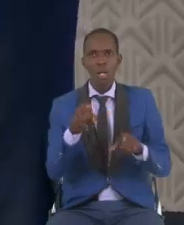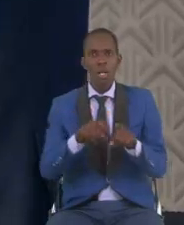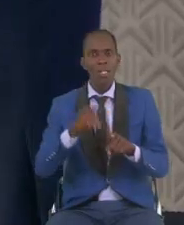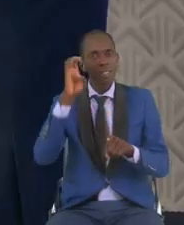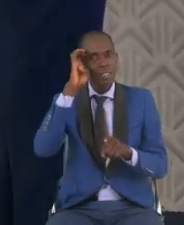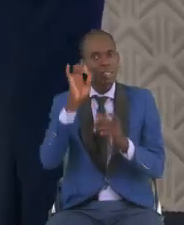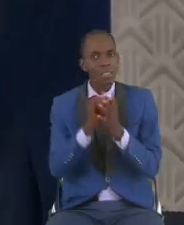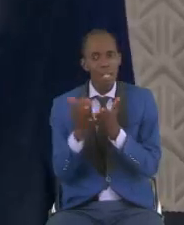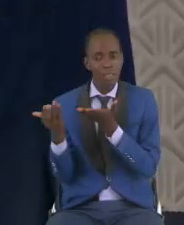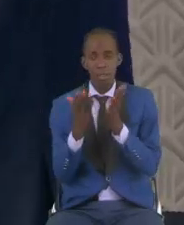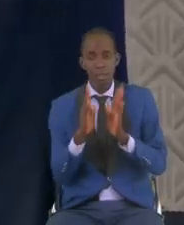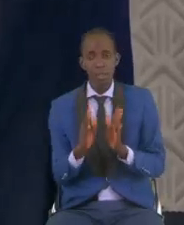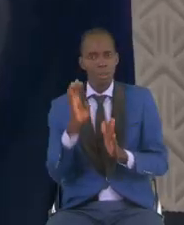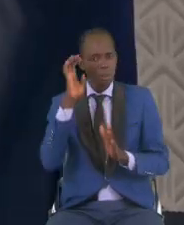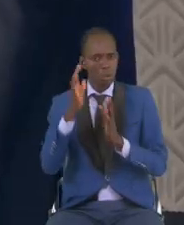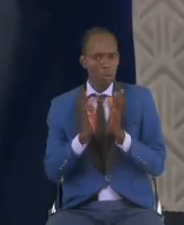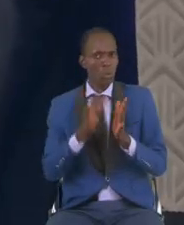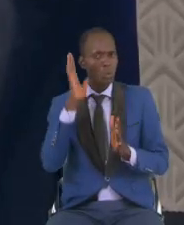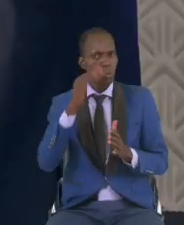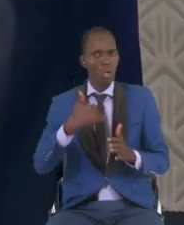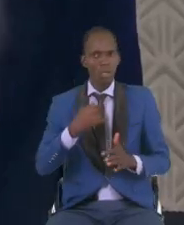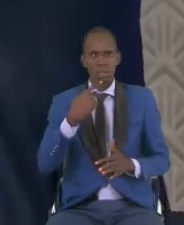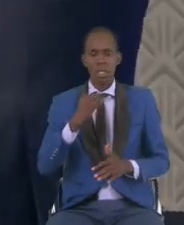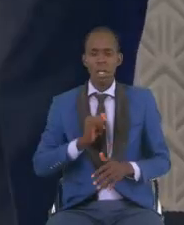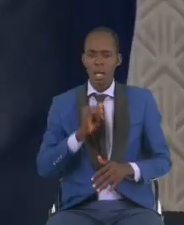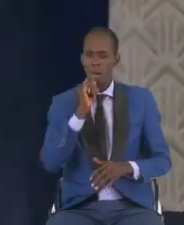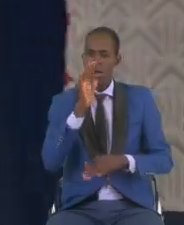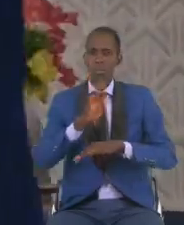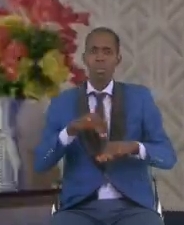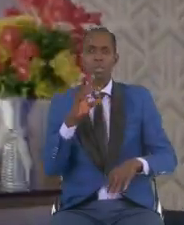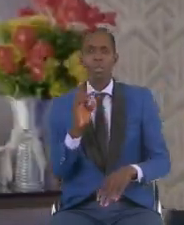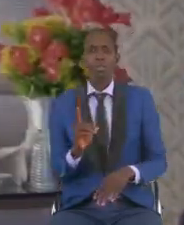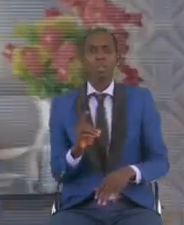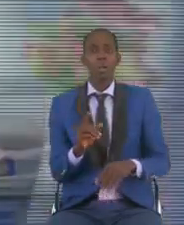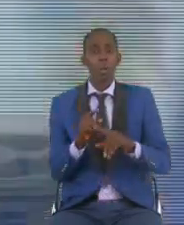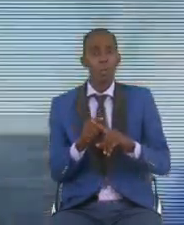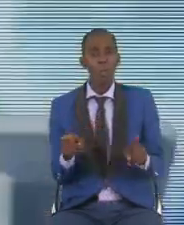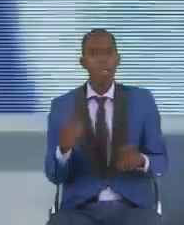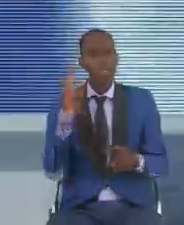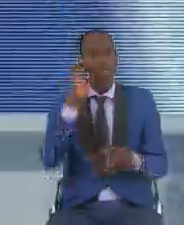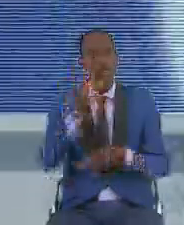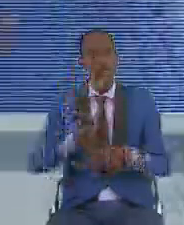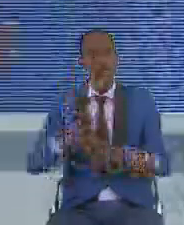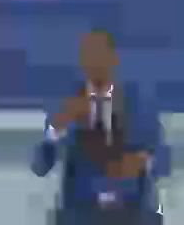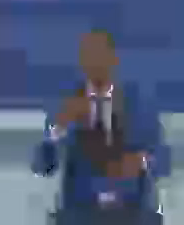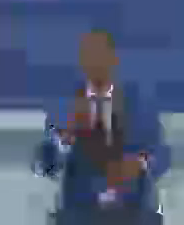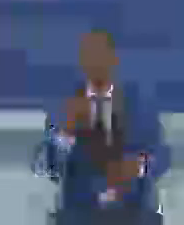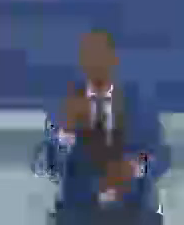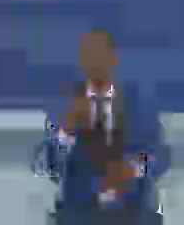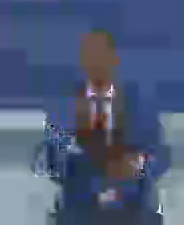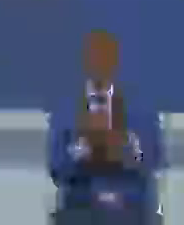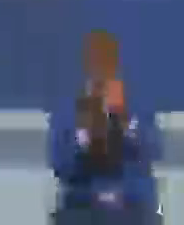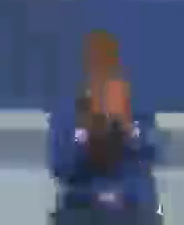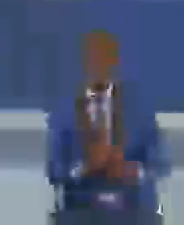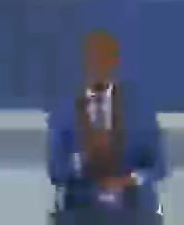serveth. He could have said, I am appointed. And then he called the 12. And all the